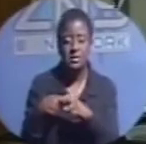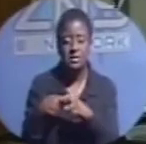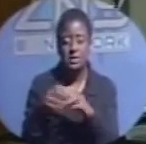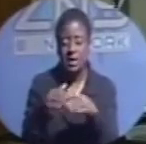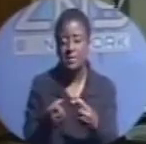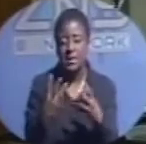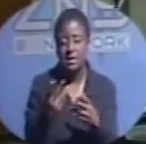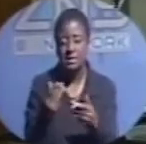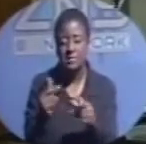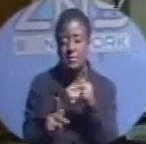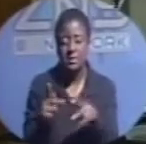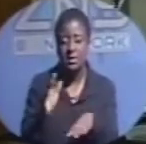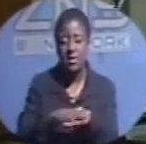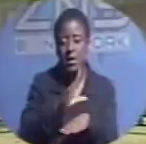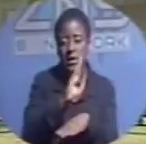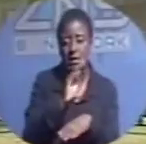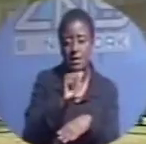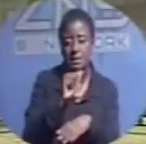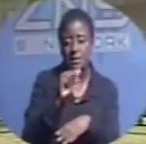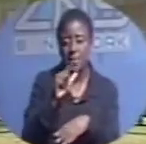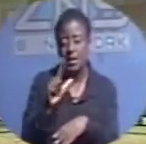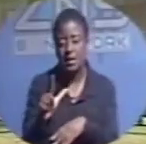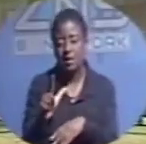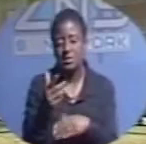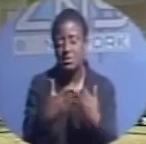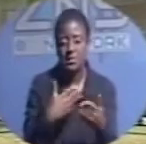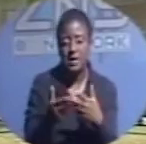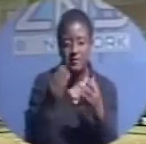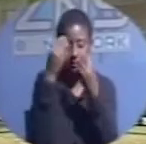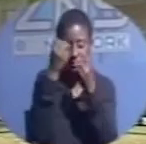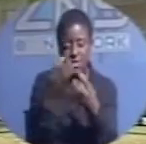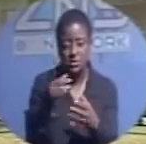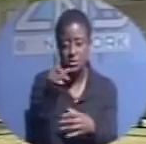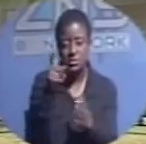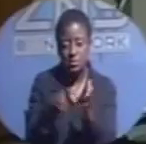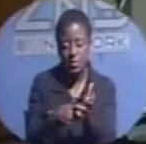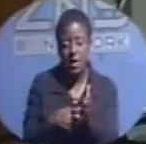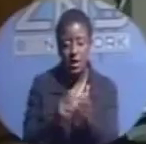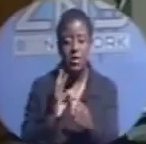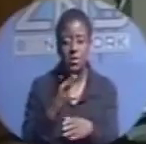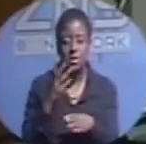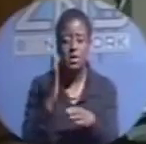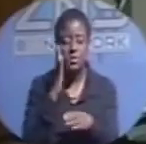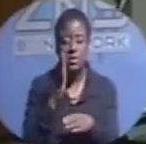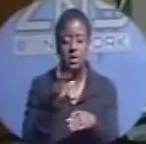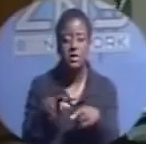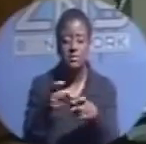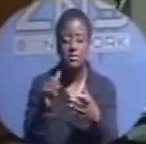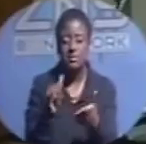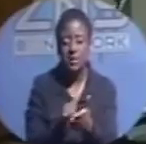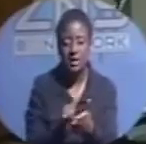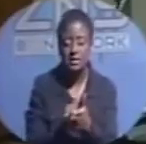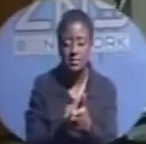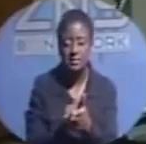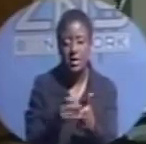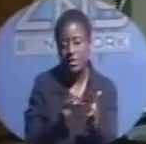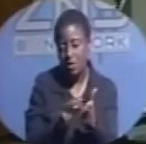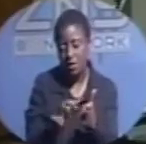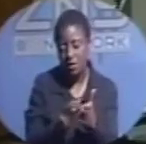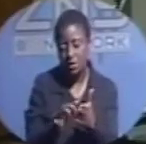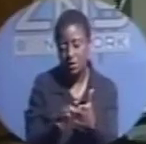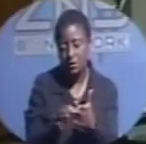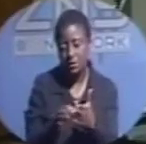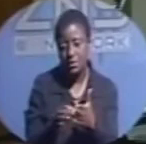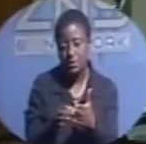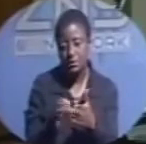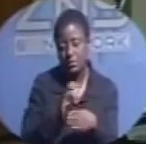entered, and whatever information you would require, we'll be able to give you that. It is anticipated that the audit will come to an end